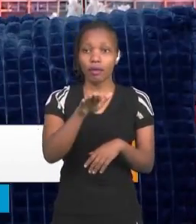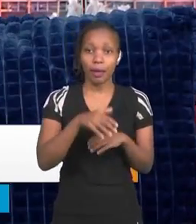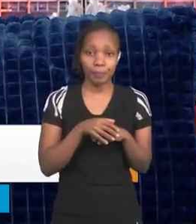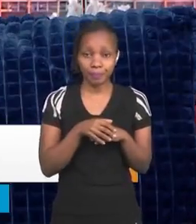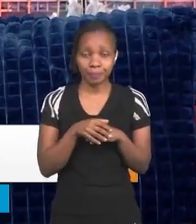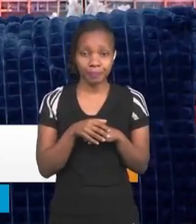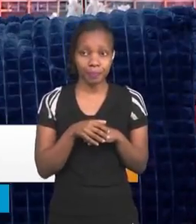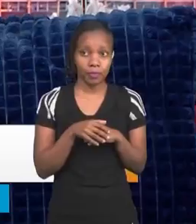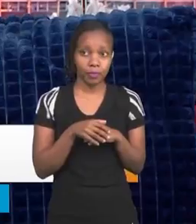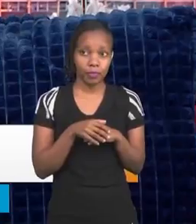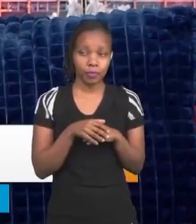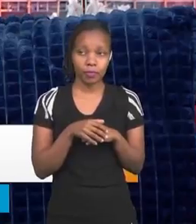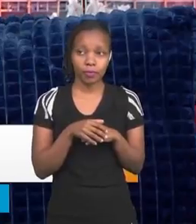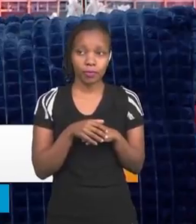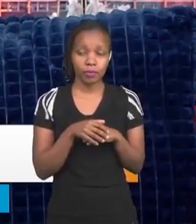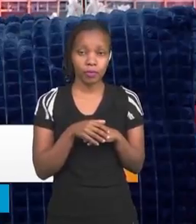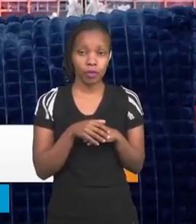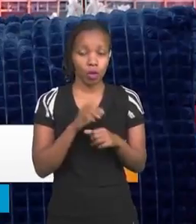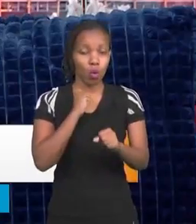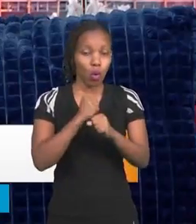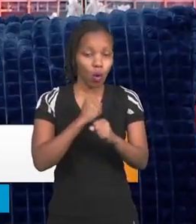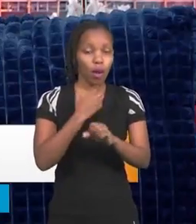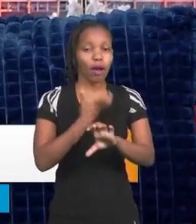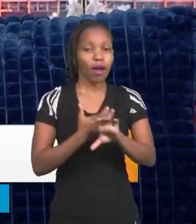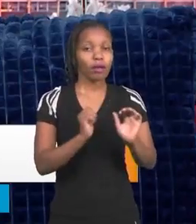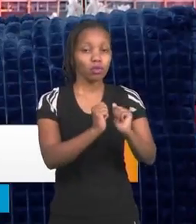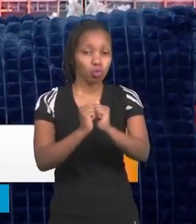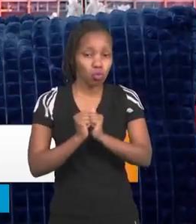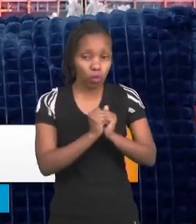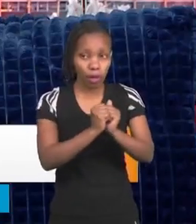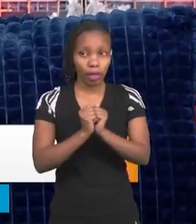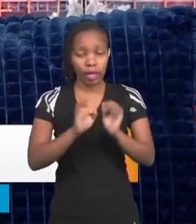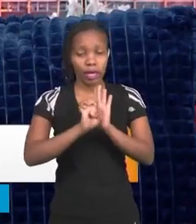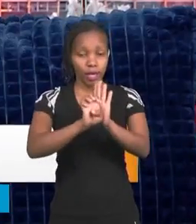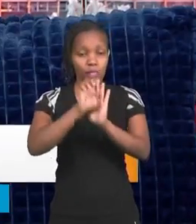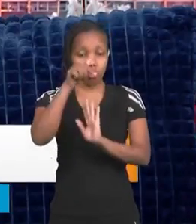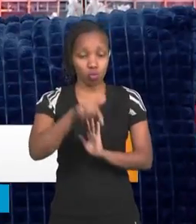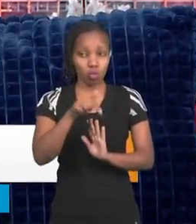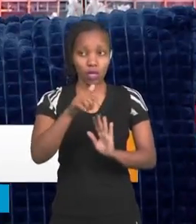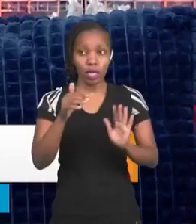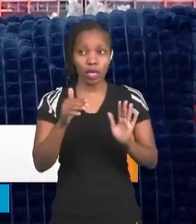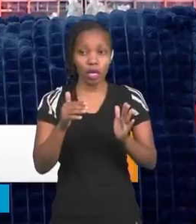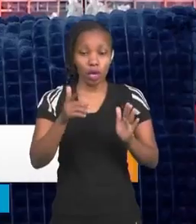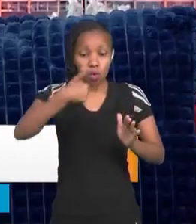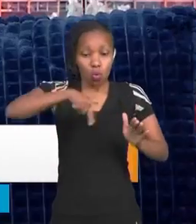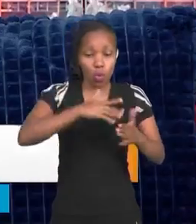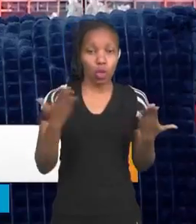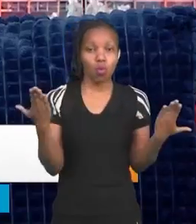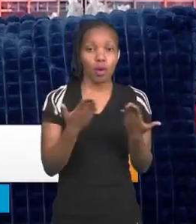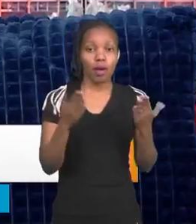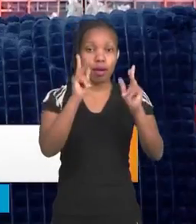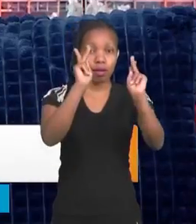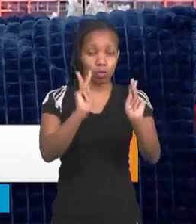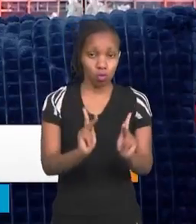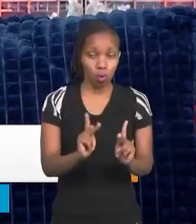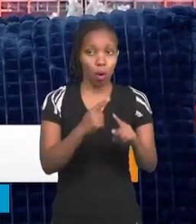of rallying our efforts together. Mm-hmm. Today you'll find that we are in Kisumu.